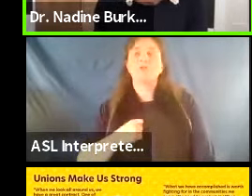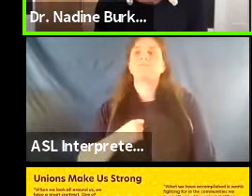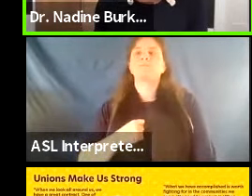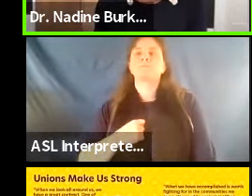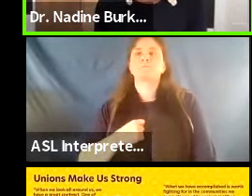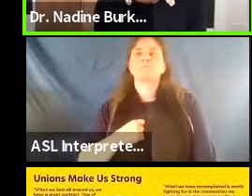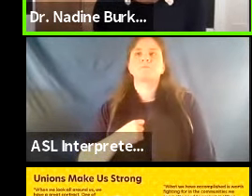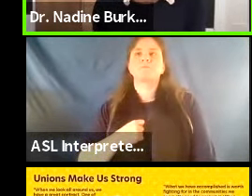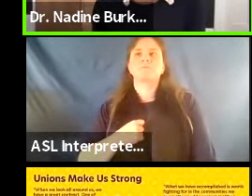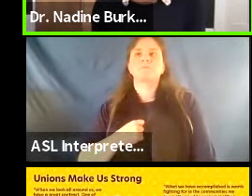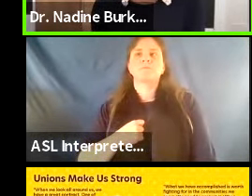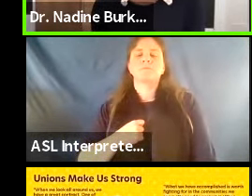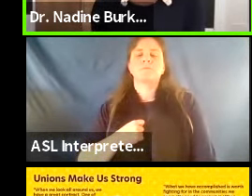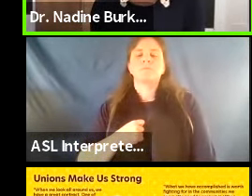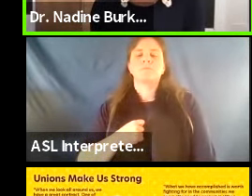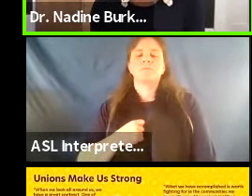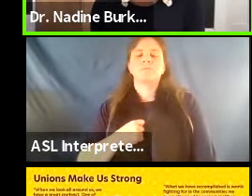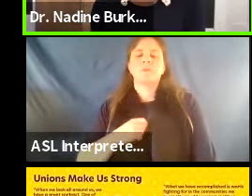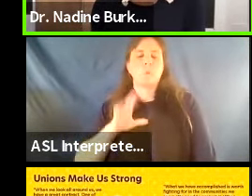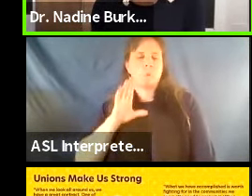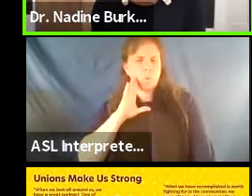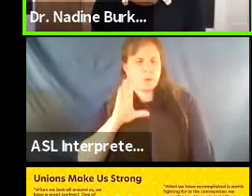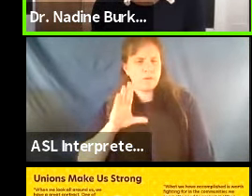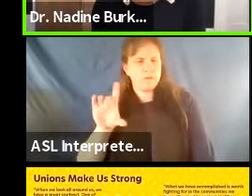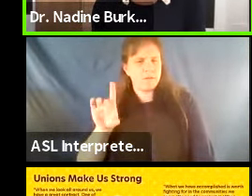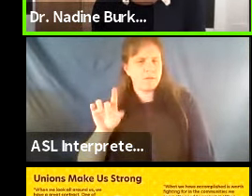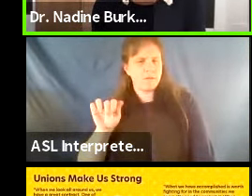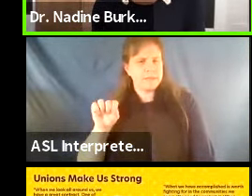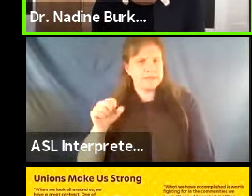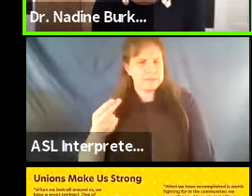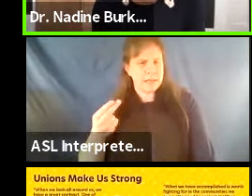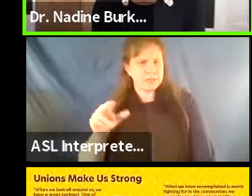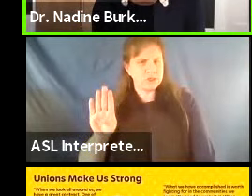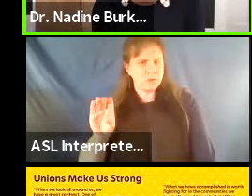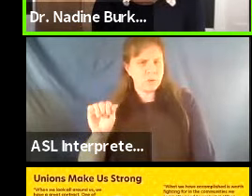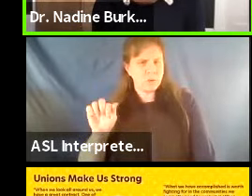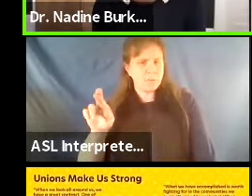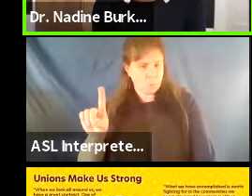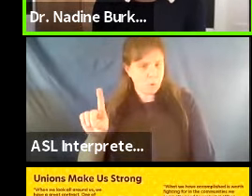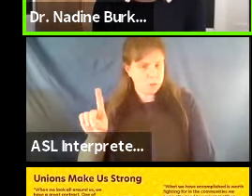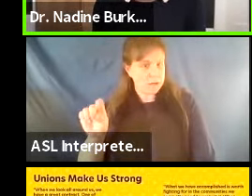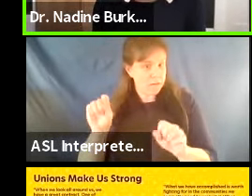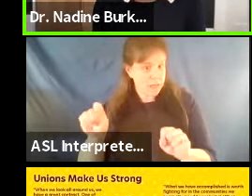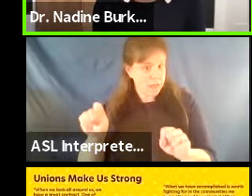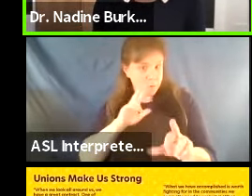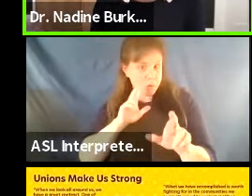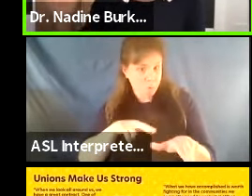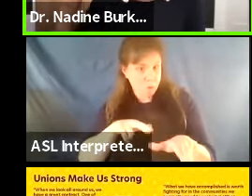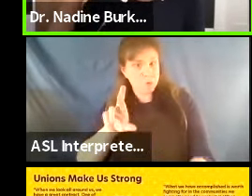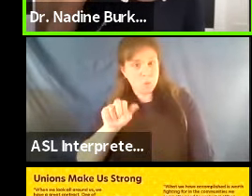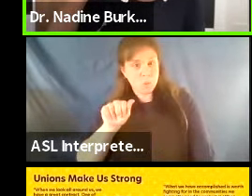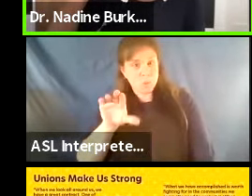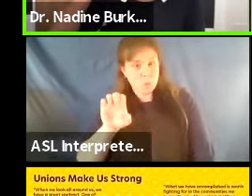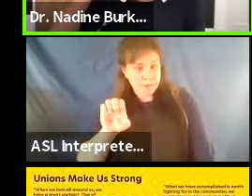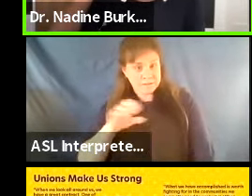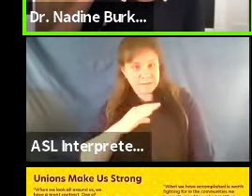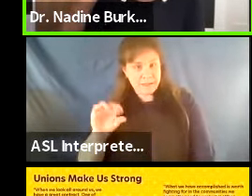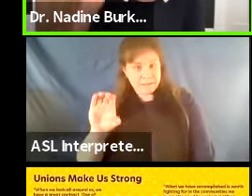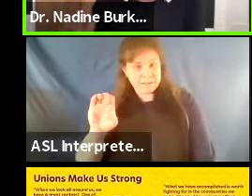not our dashboard is going to be able to report race and ethnicity data. And as